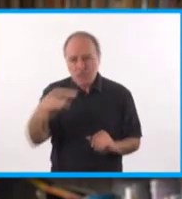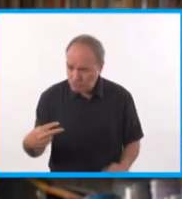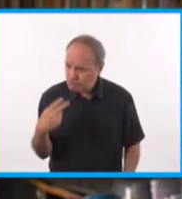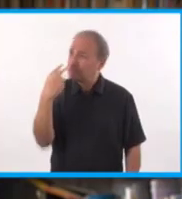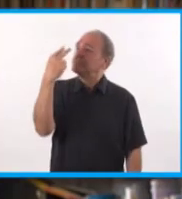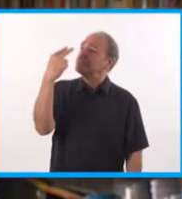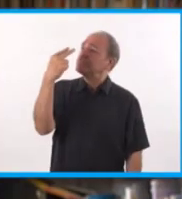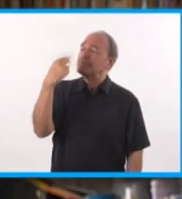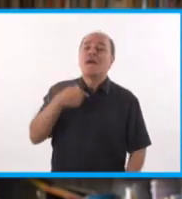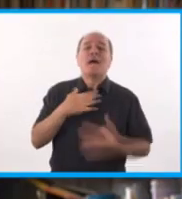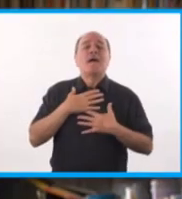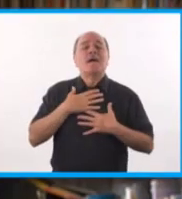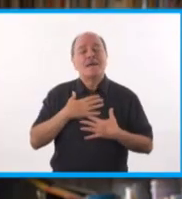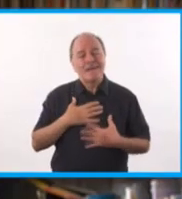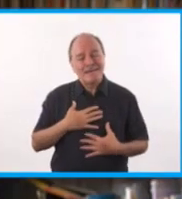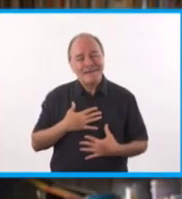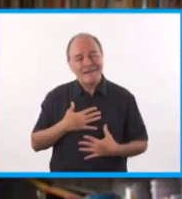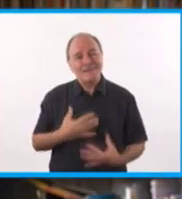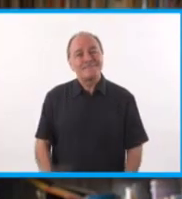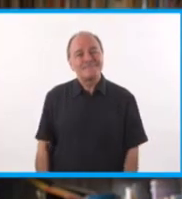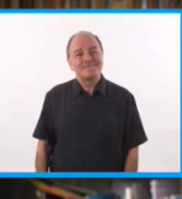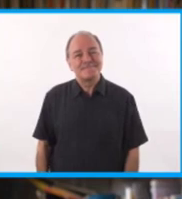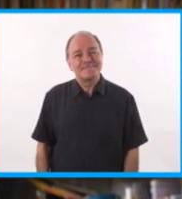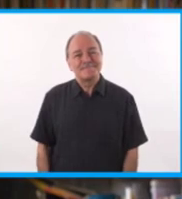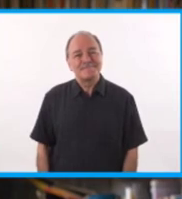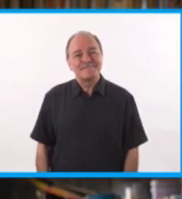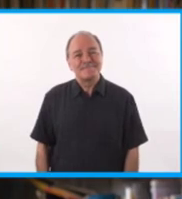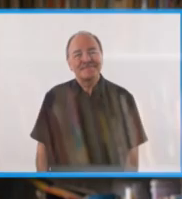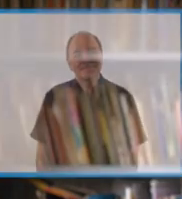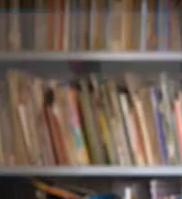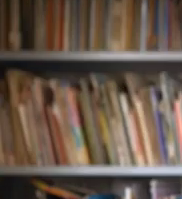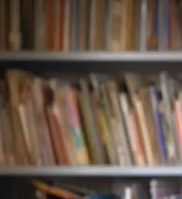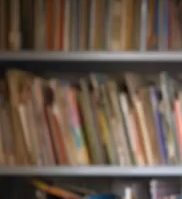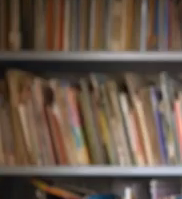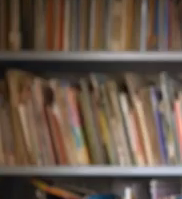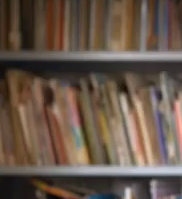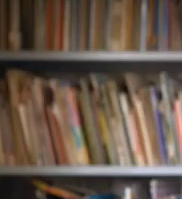Principle I need to be trusted, just like you.